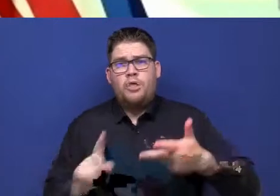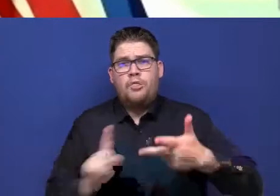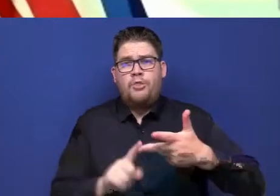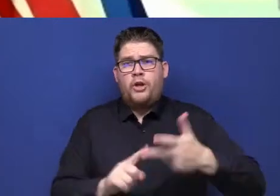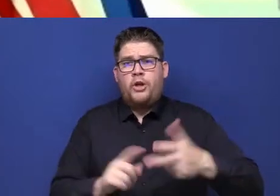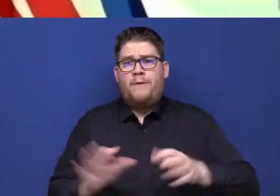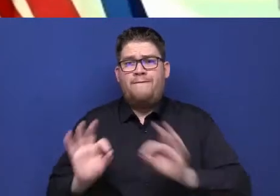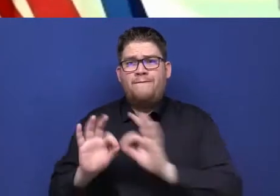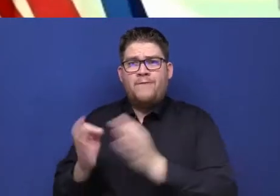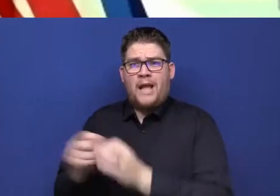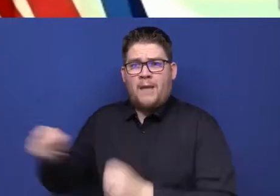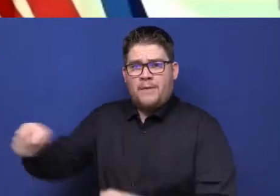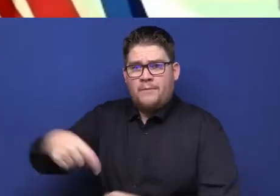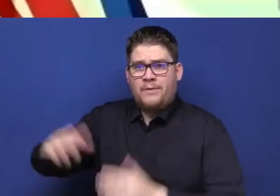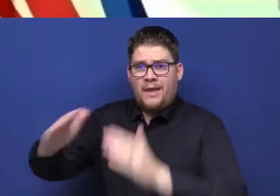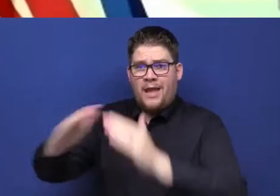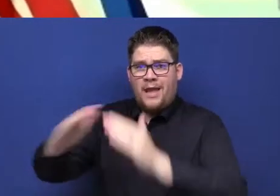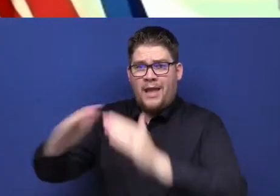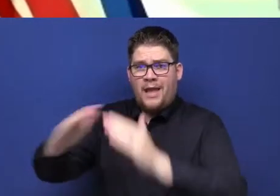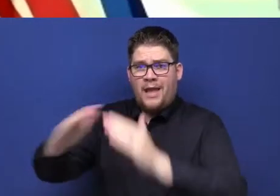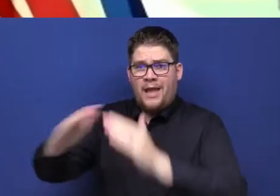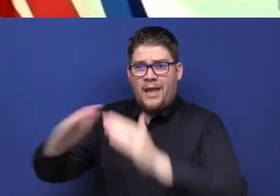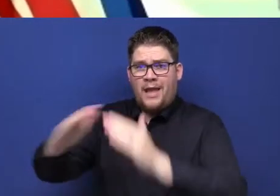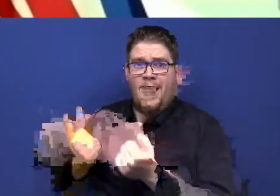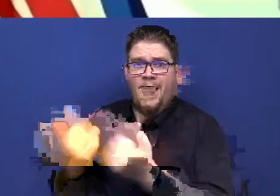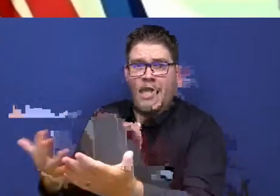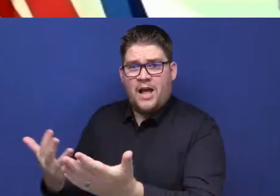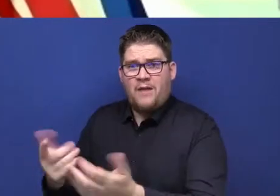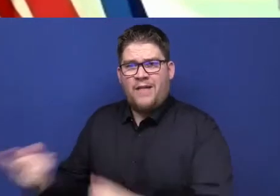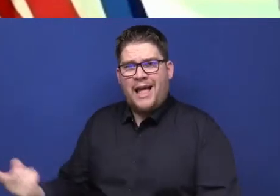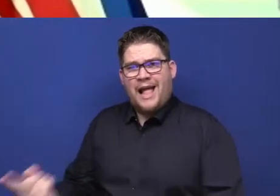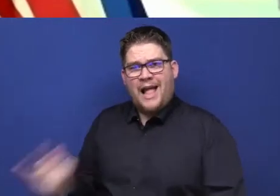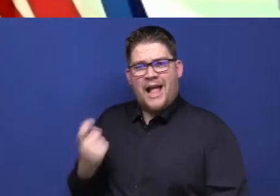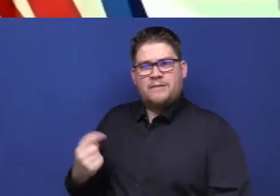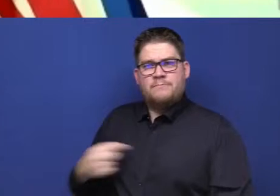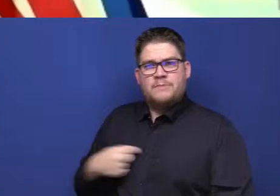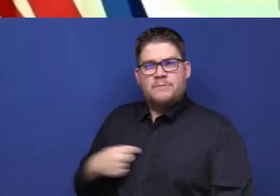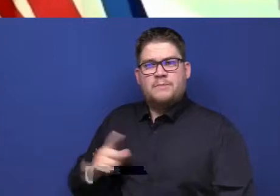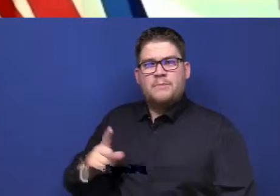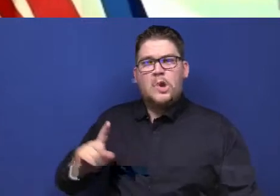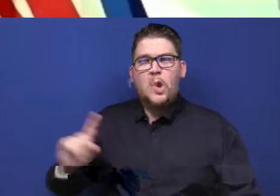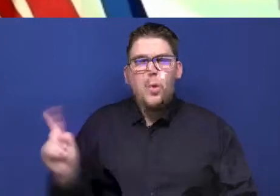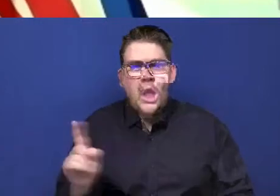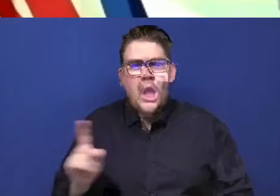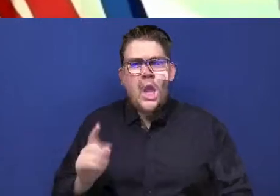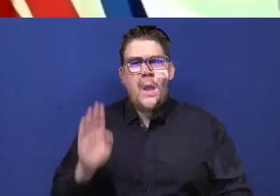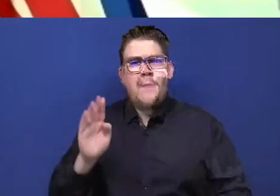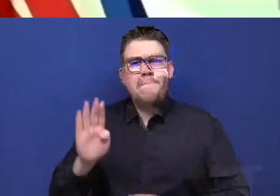person by their leader. At this time, when they're going through that much, what can you say to them? Obviously, we